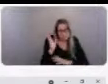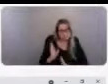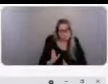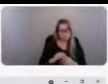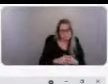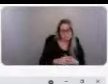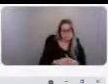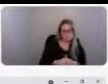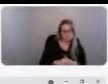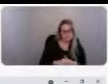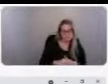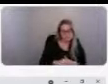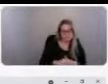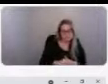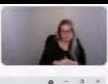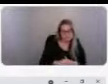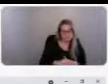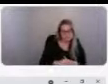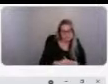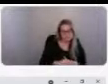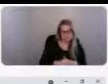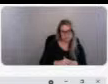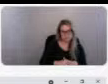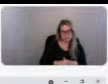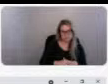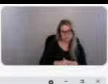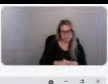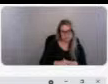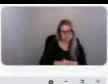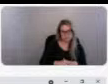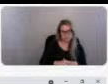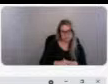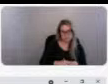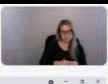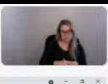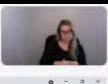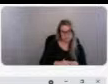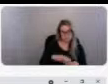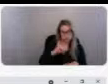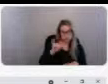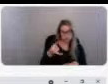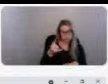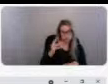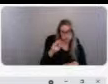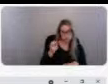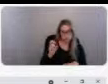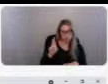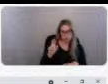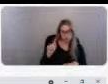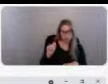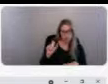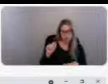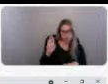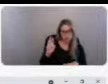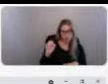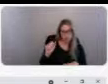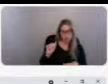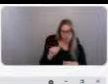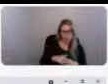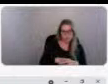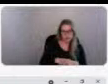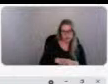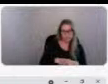moving back up the list because we uh we're able to find him is delahar abbas mr abbas can you hear us